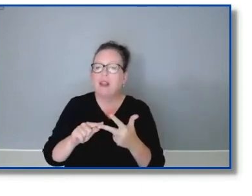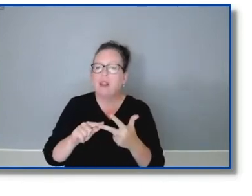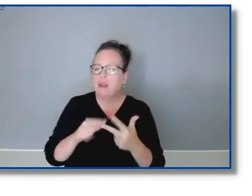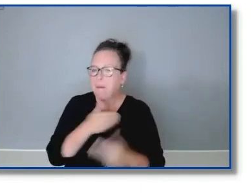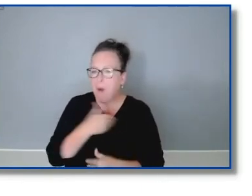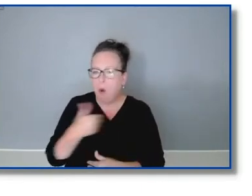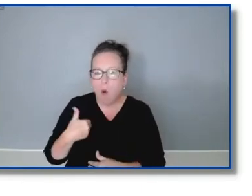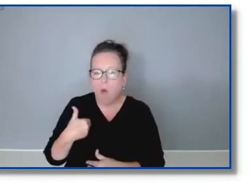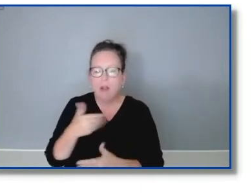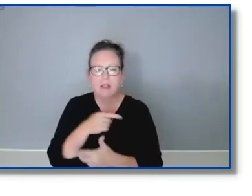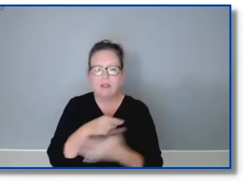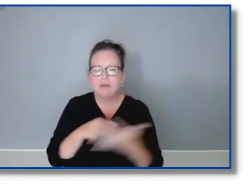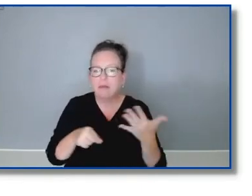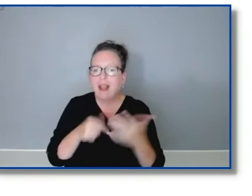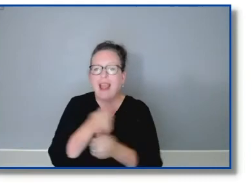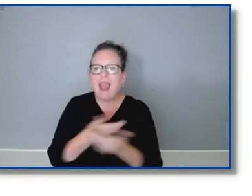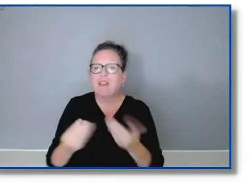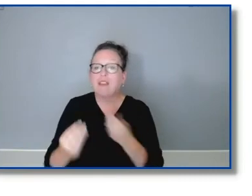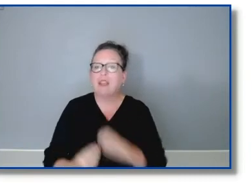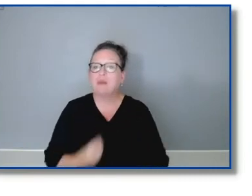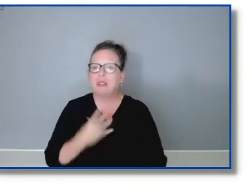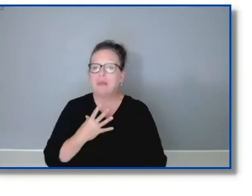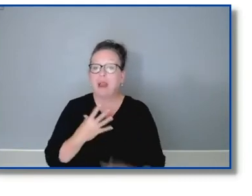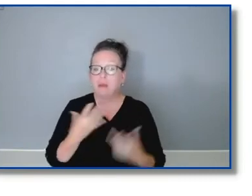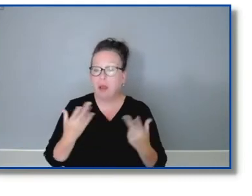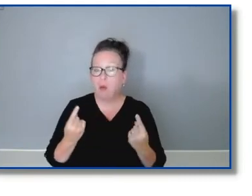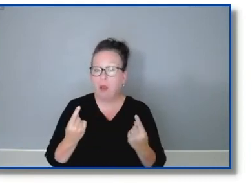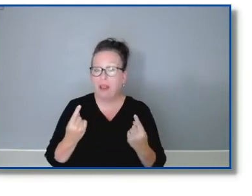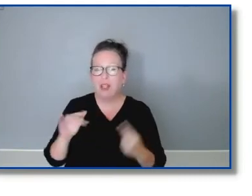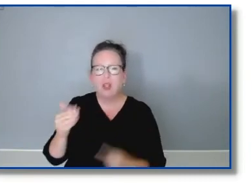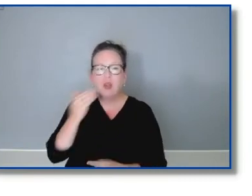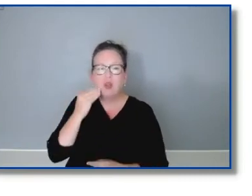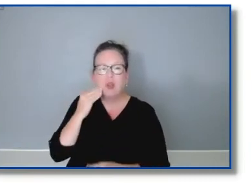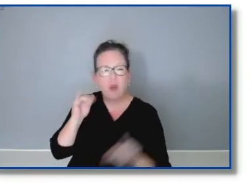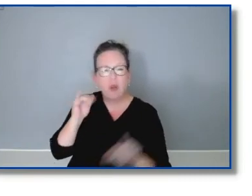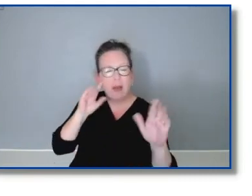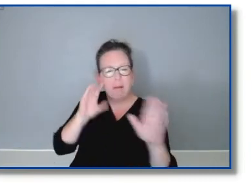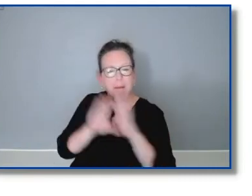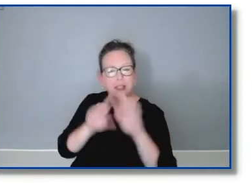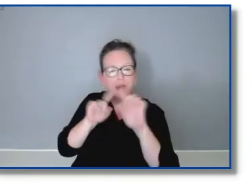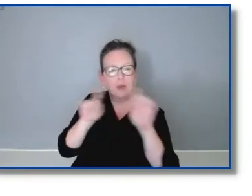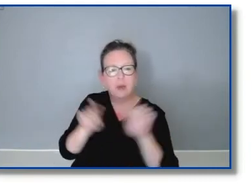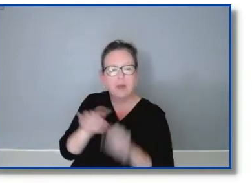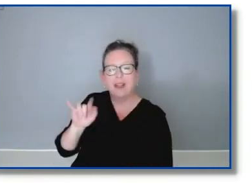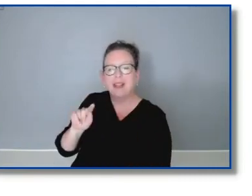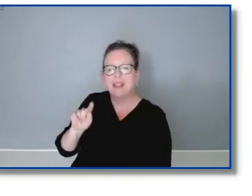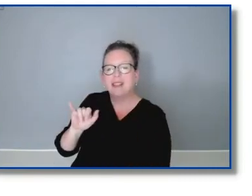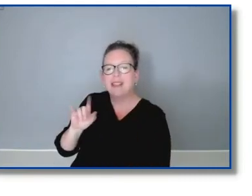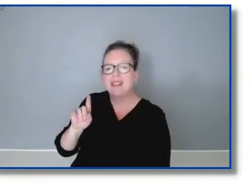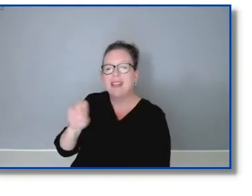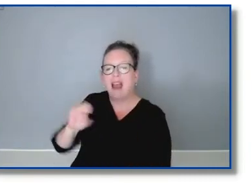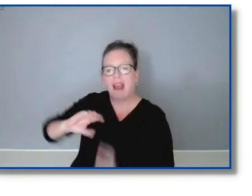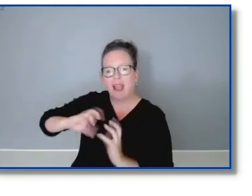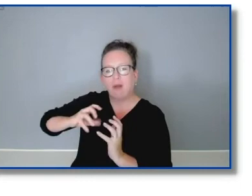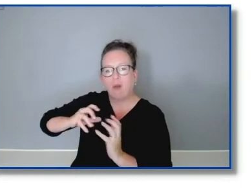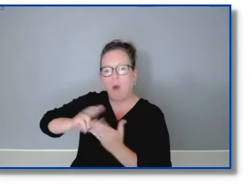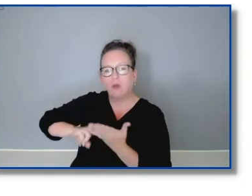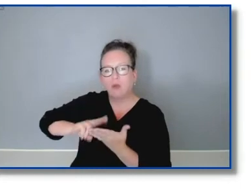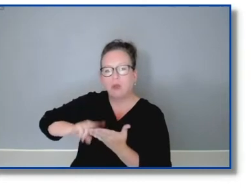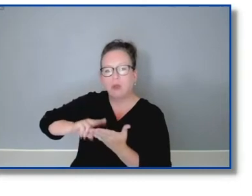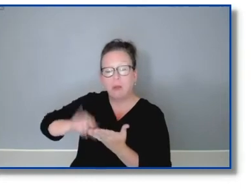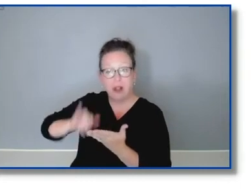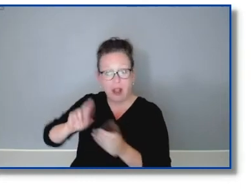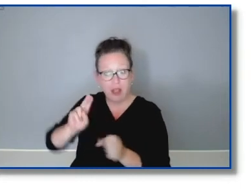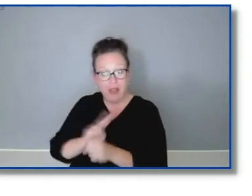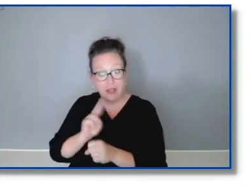piece was inspired by this Tide detergent, Tide currency, that is used as a currency among petty criminals in the US,